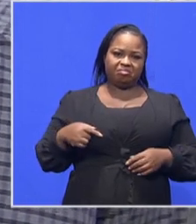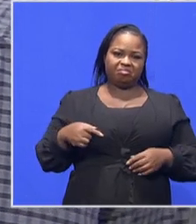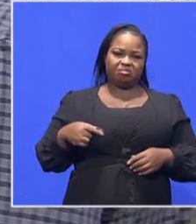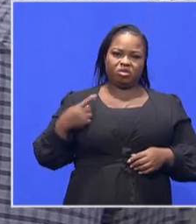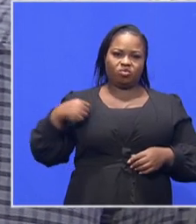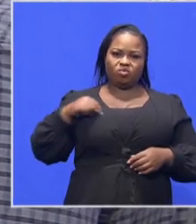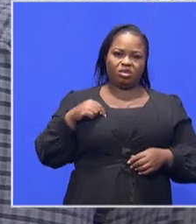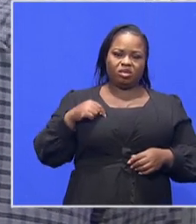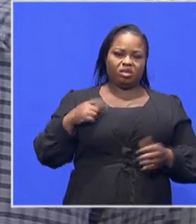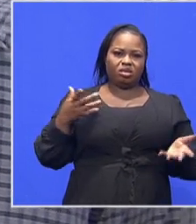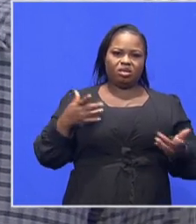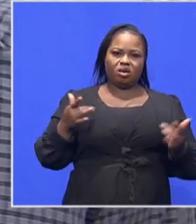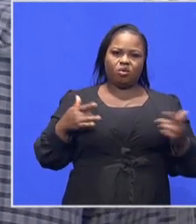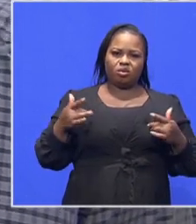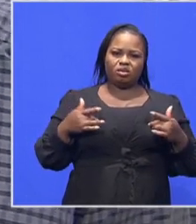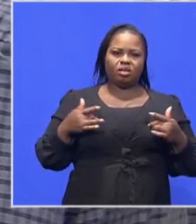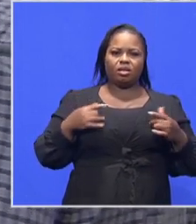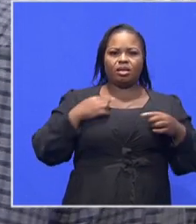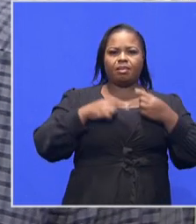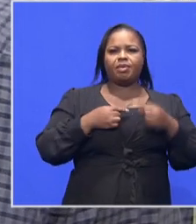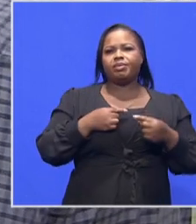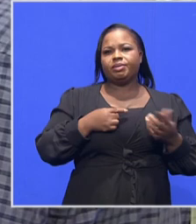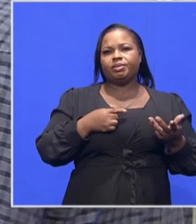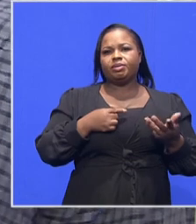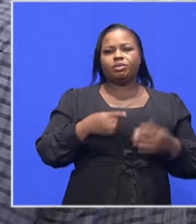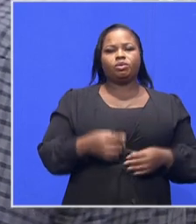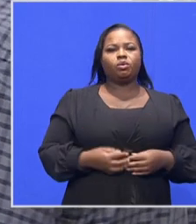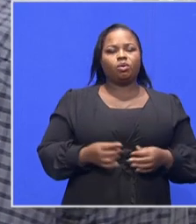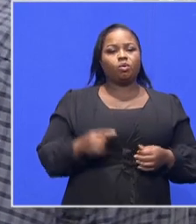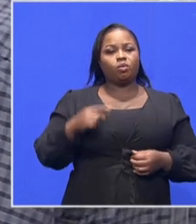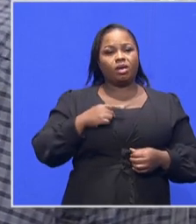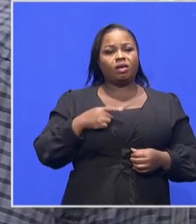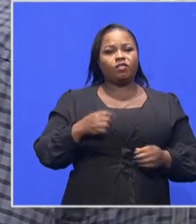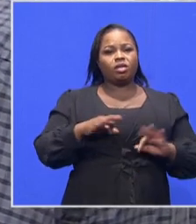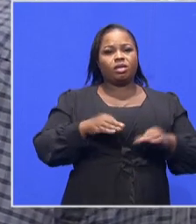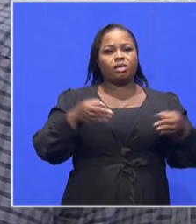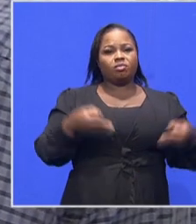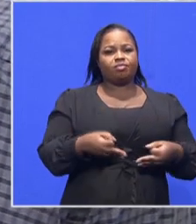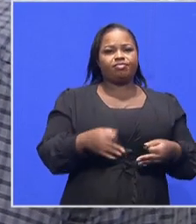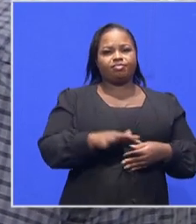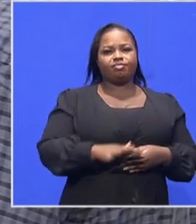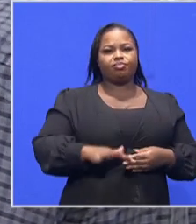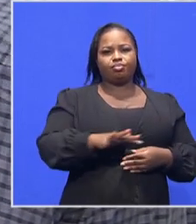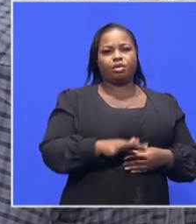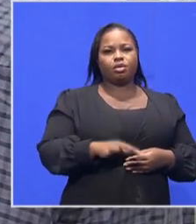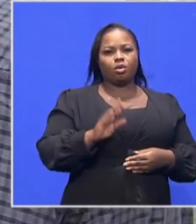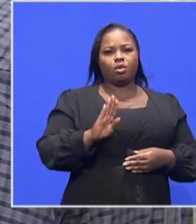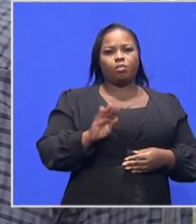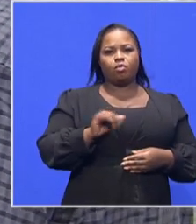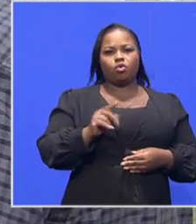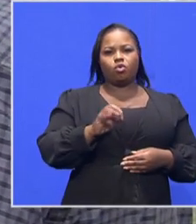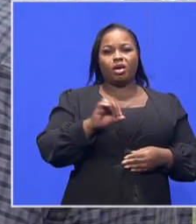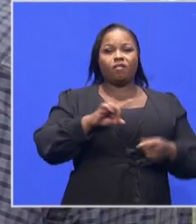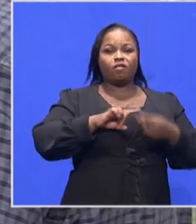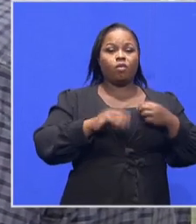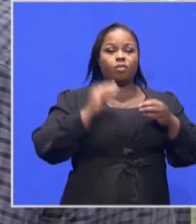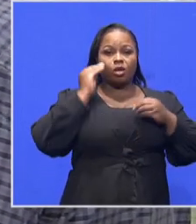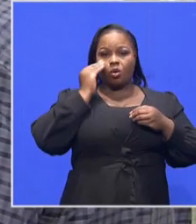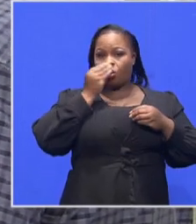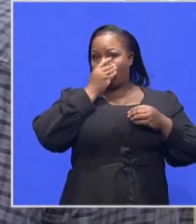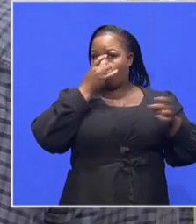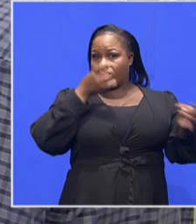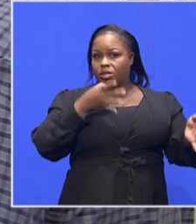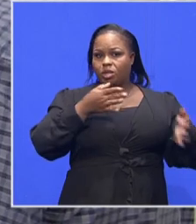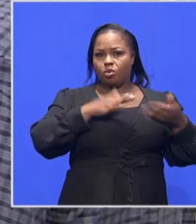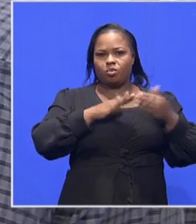enough. We are concerned about mass graves within the Boegoebaai area from the Khoisan community, etc. And you